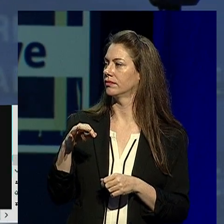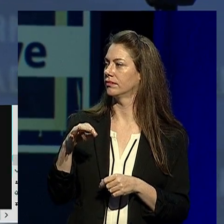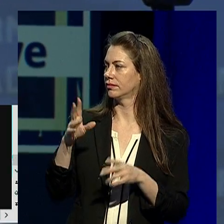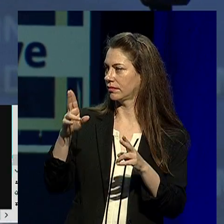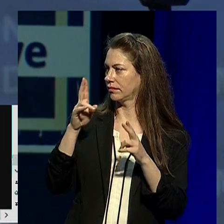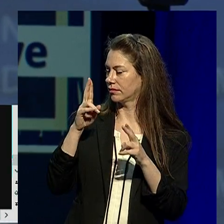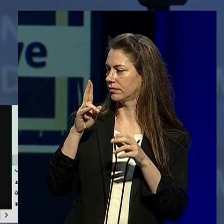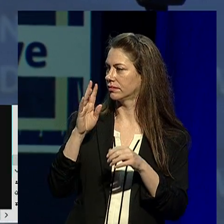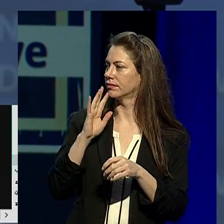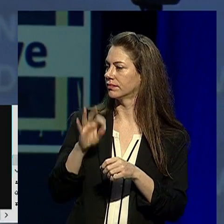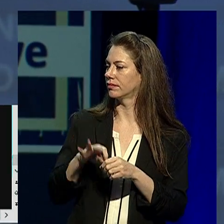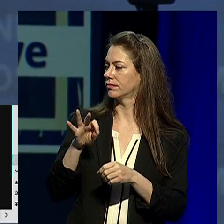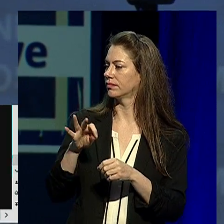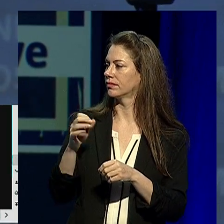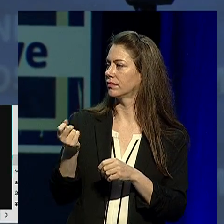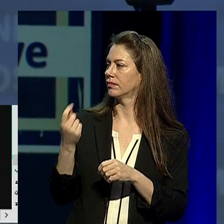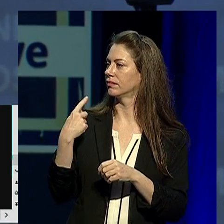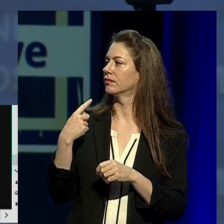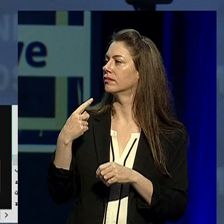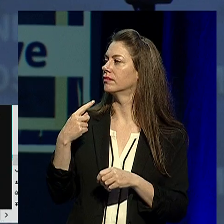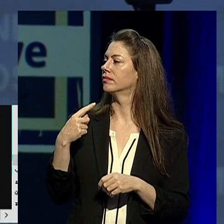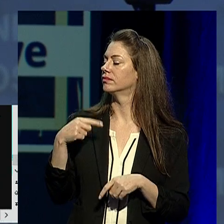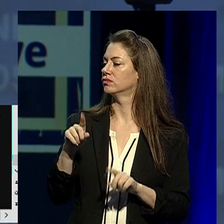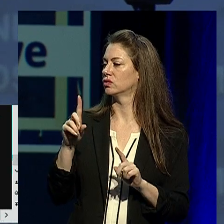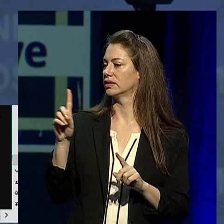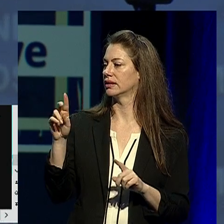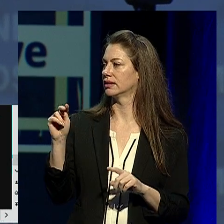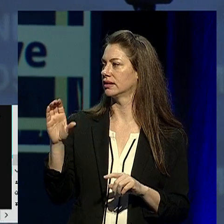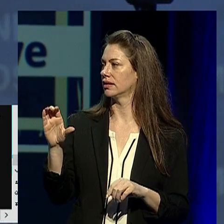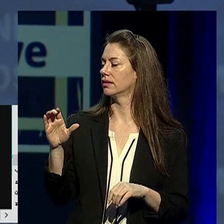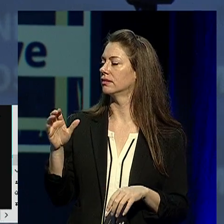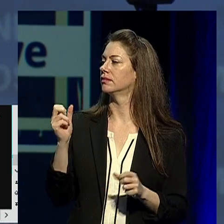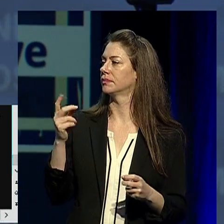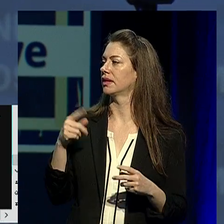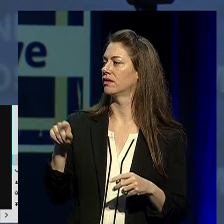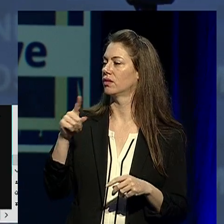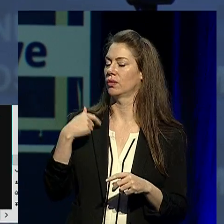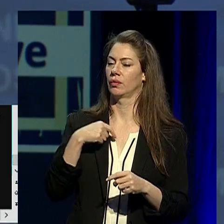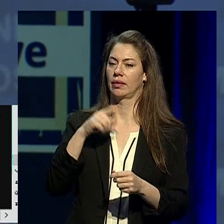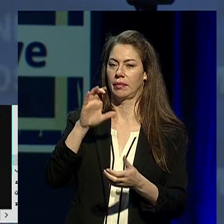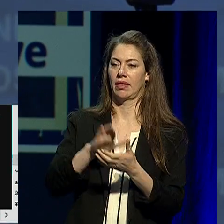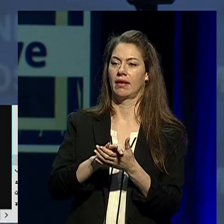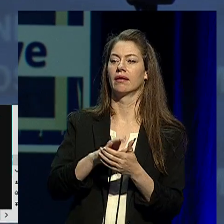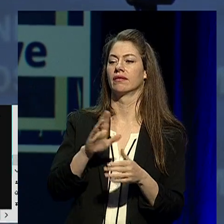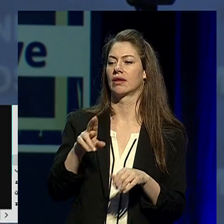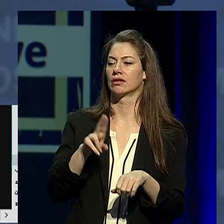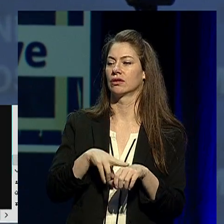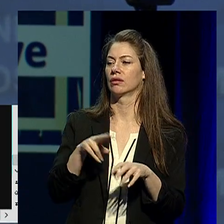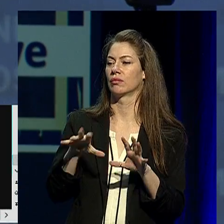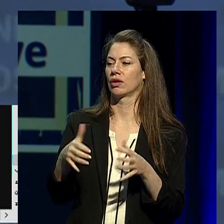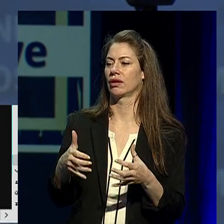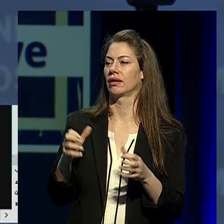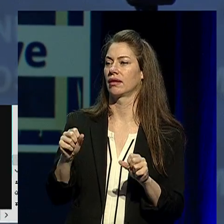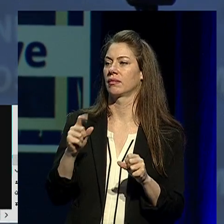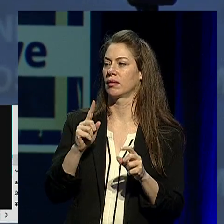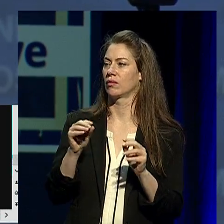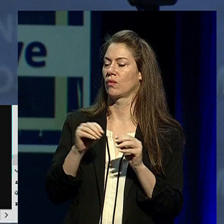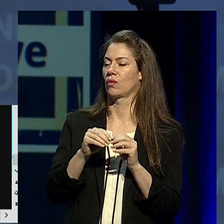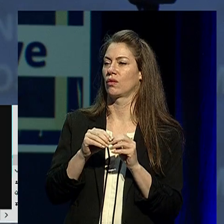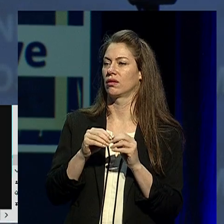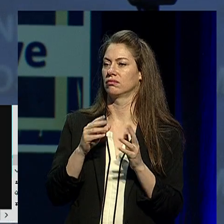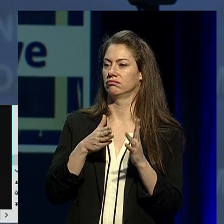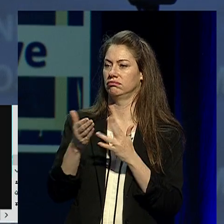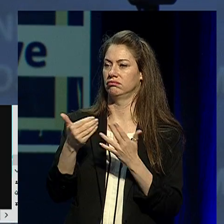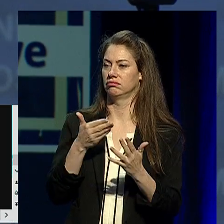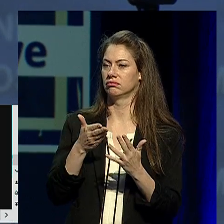honored to be elected by you last year to the DNC. And like many of you, we believe that the National Party can be more